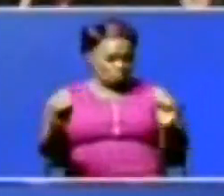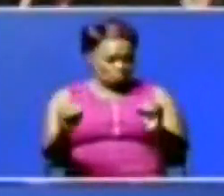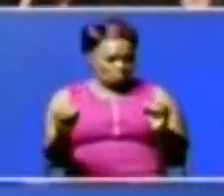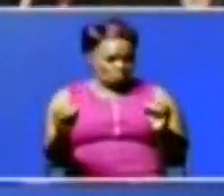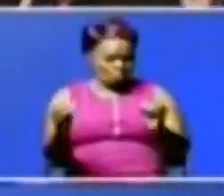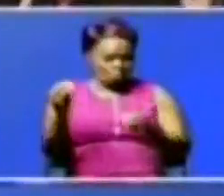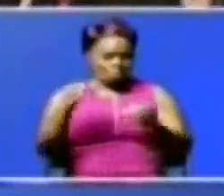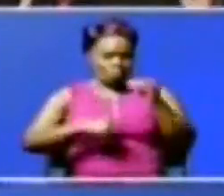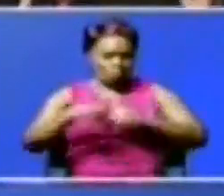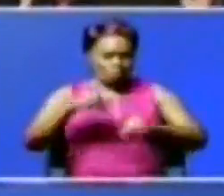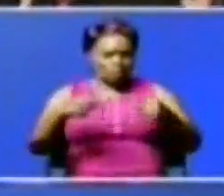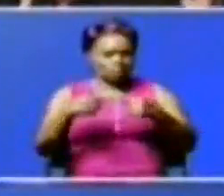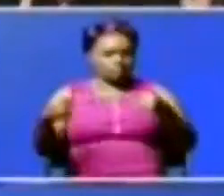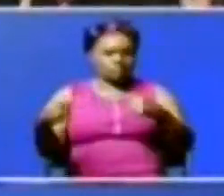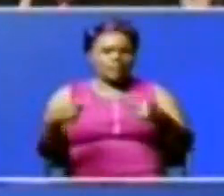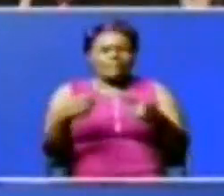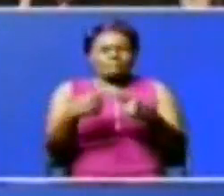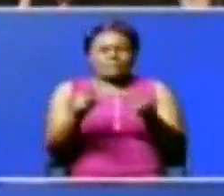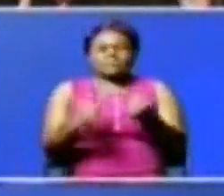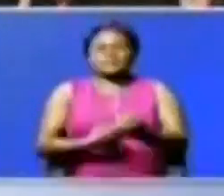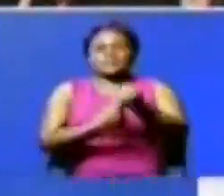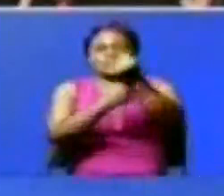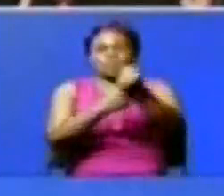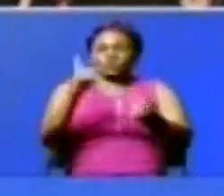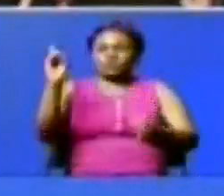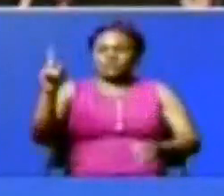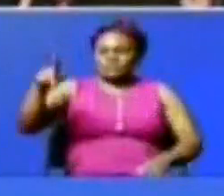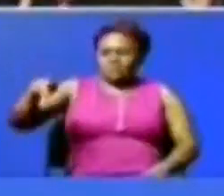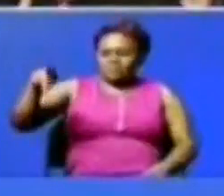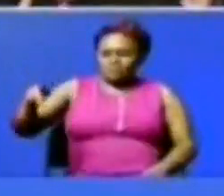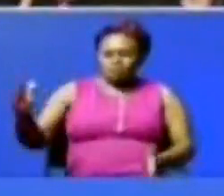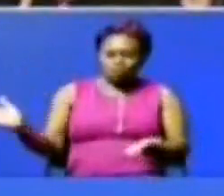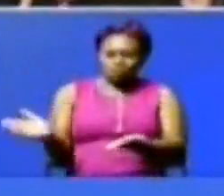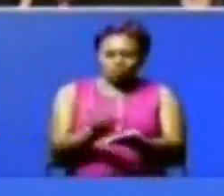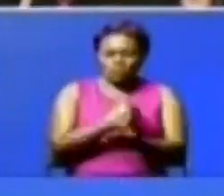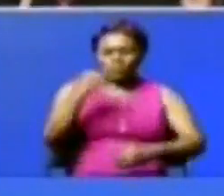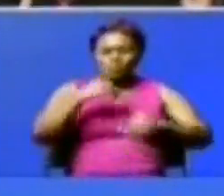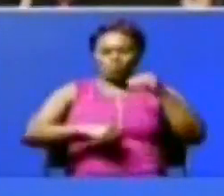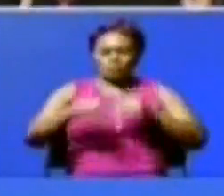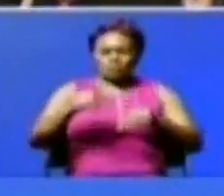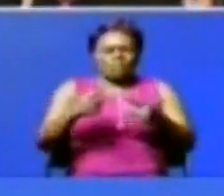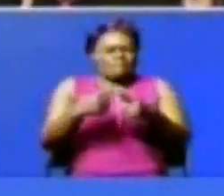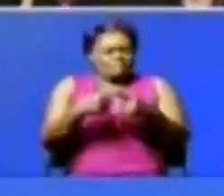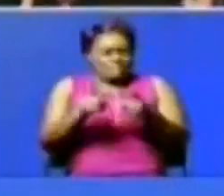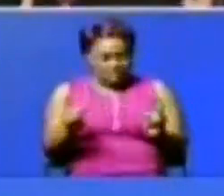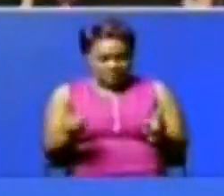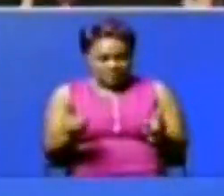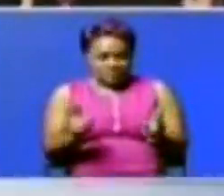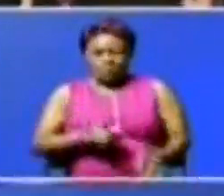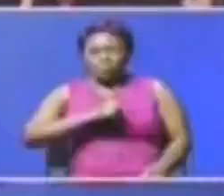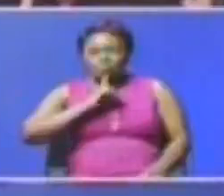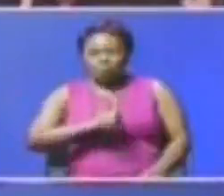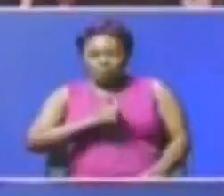that indeed we still support the efforts by the DPP to end impunity in this country. What we